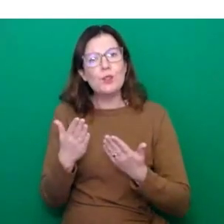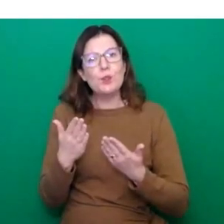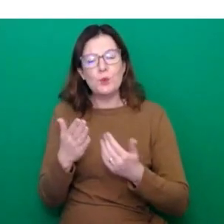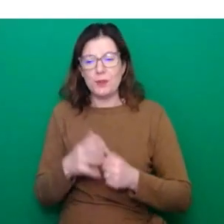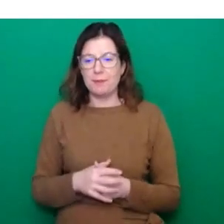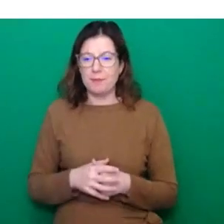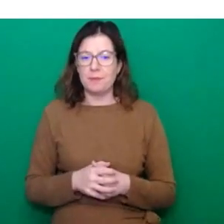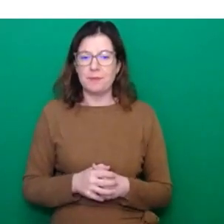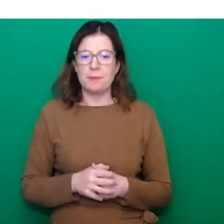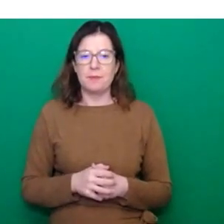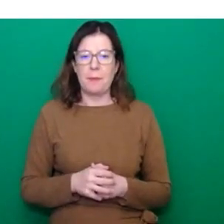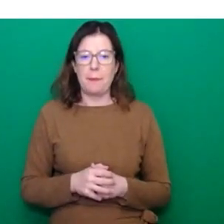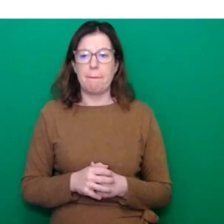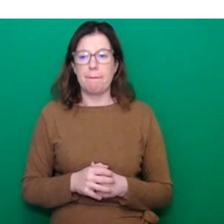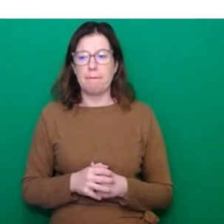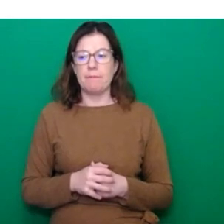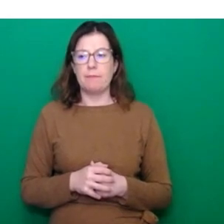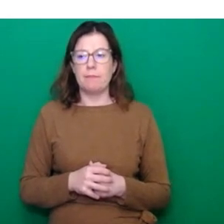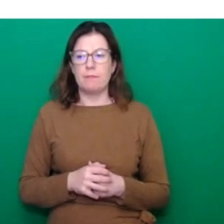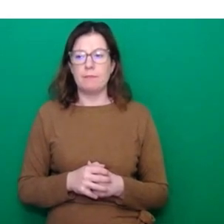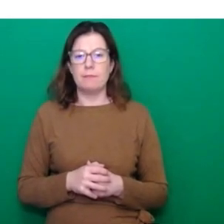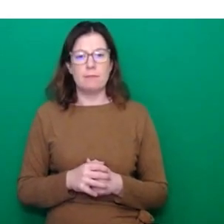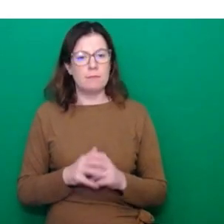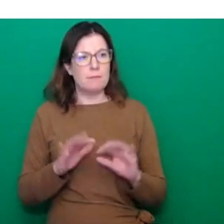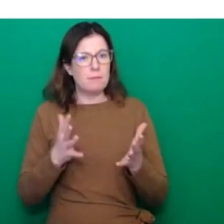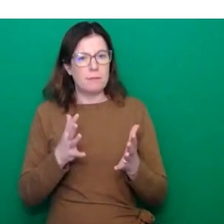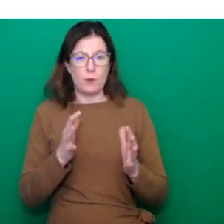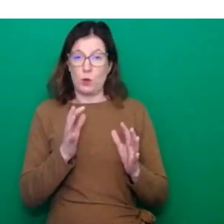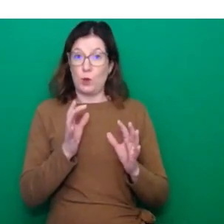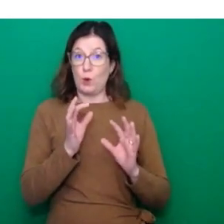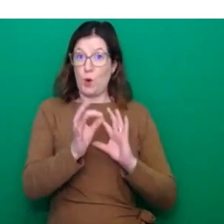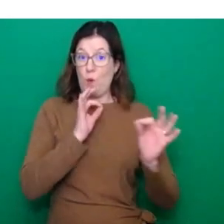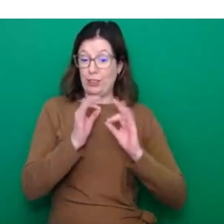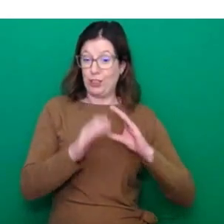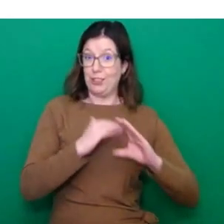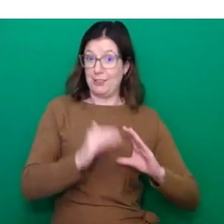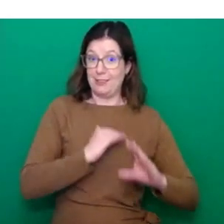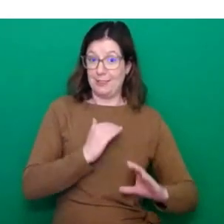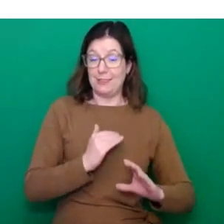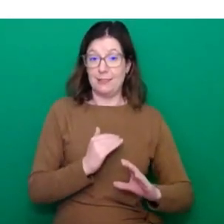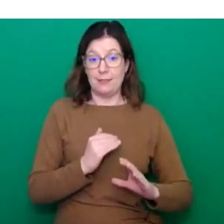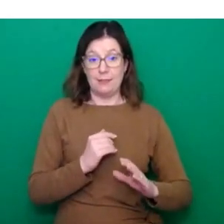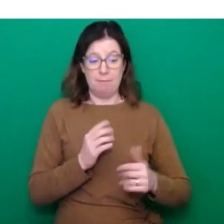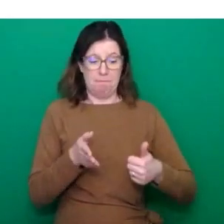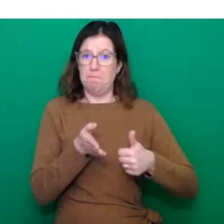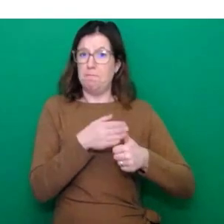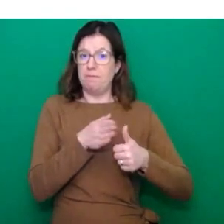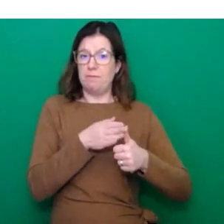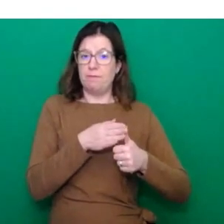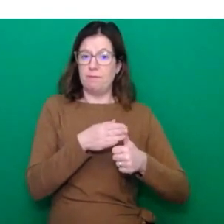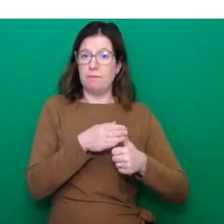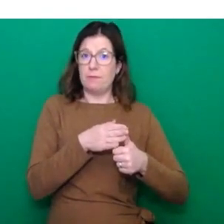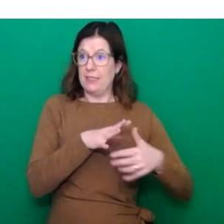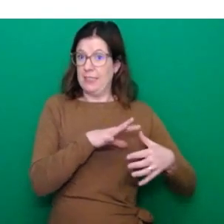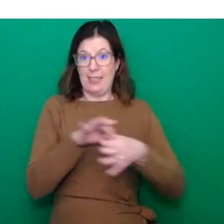that. I mean, in terms of questions coming in, the first one that stands out to me is really keys in with what you